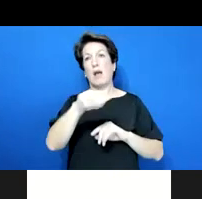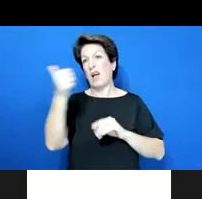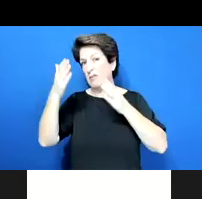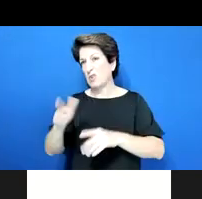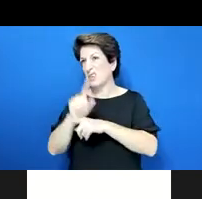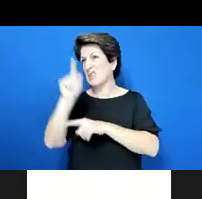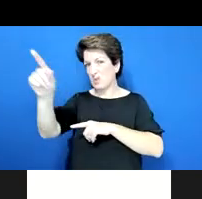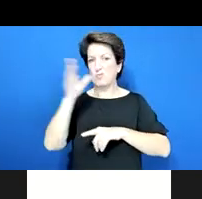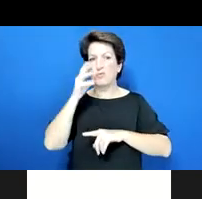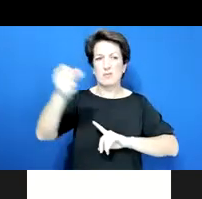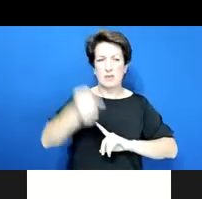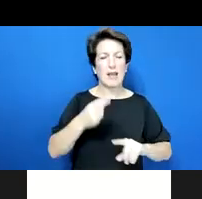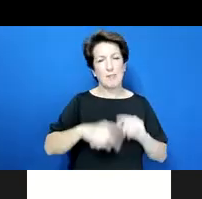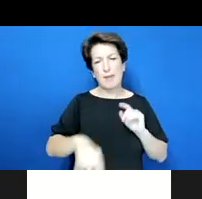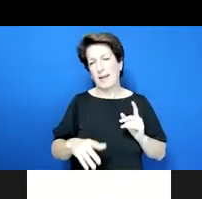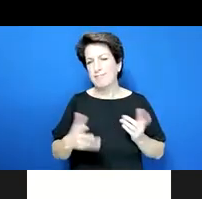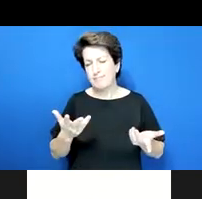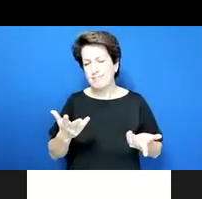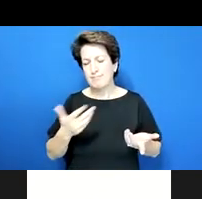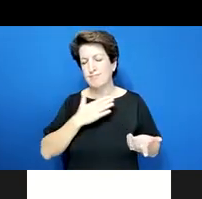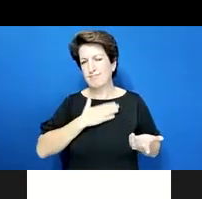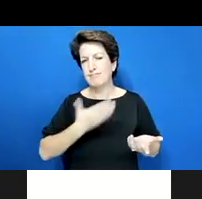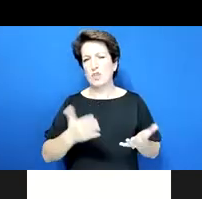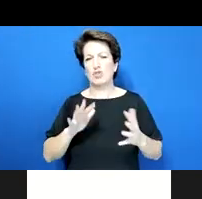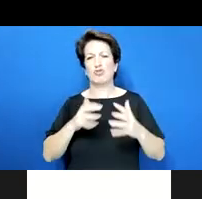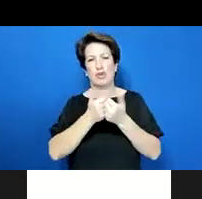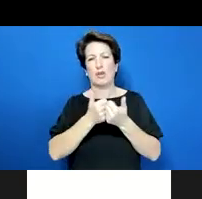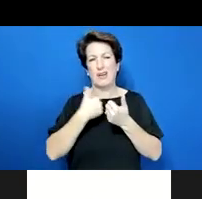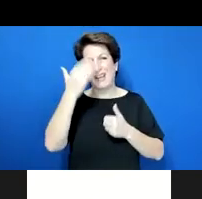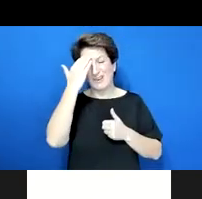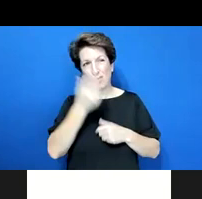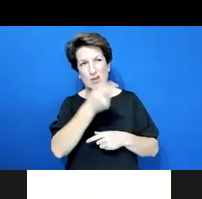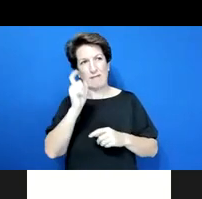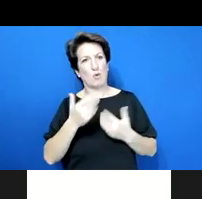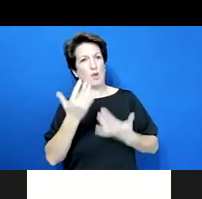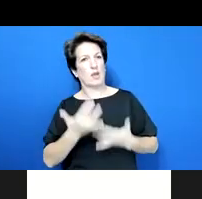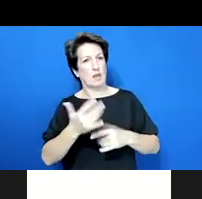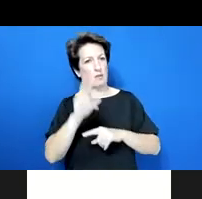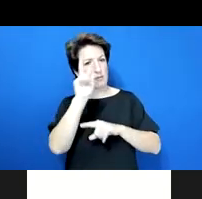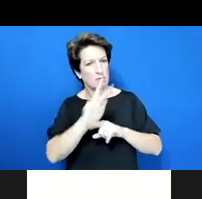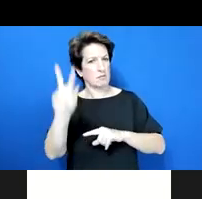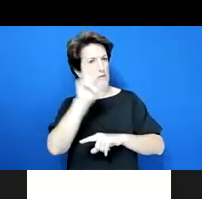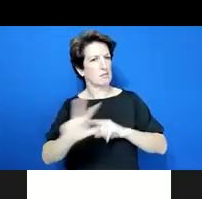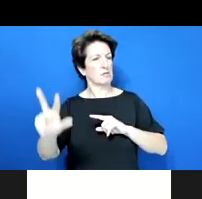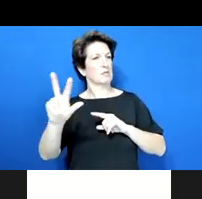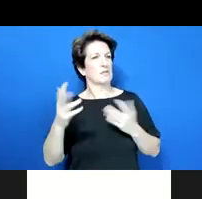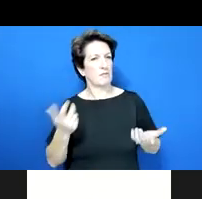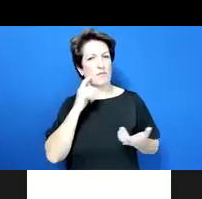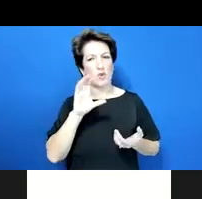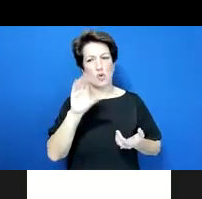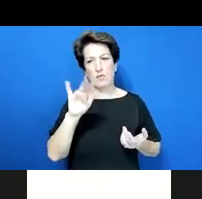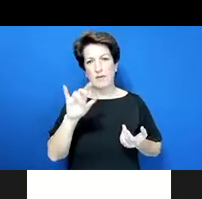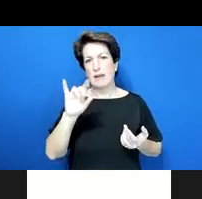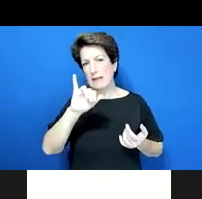It is challenging though. We don't like that someone has to wait several weeks, but we would say that there is an